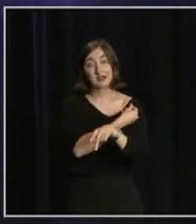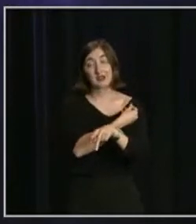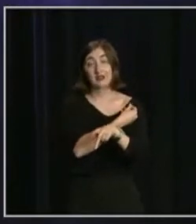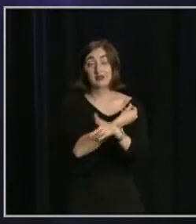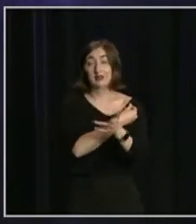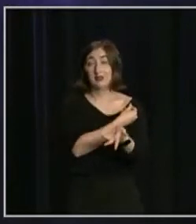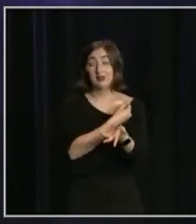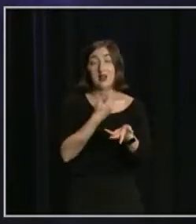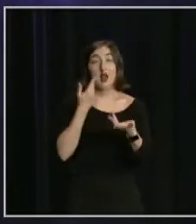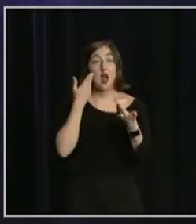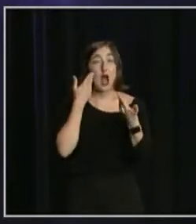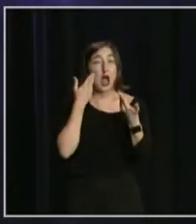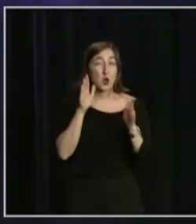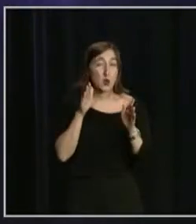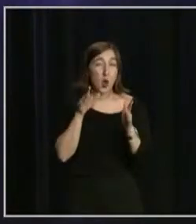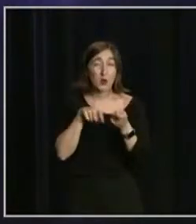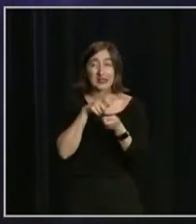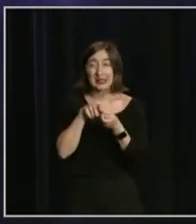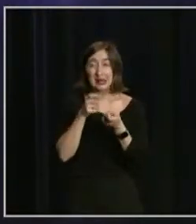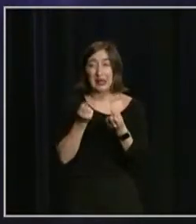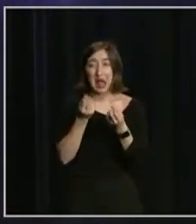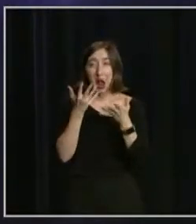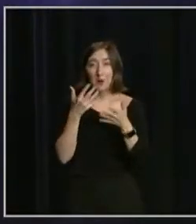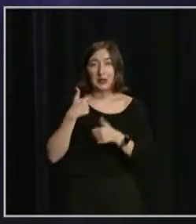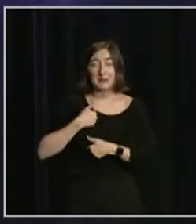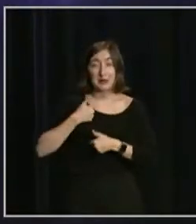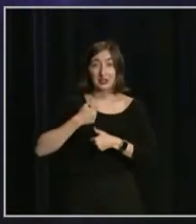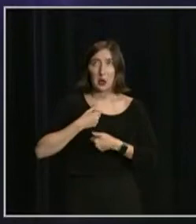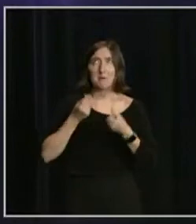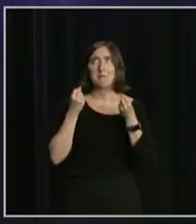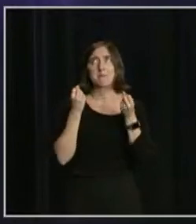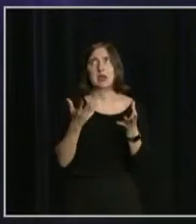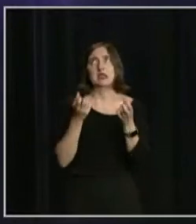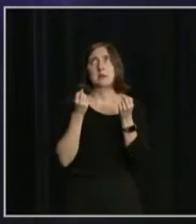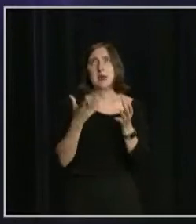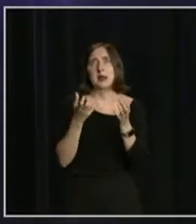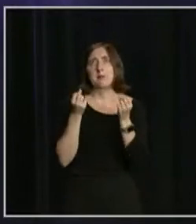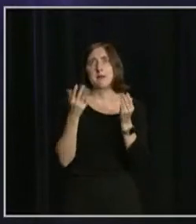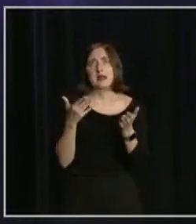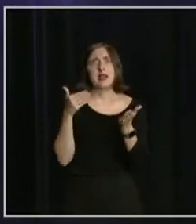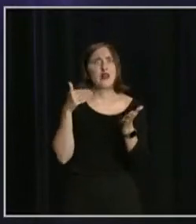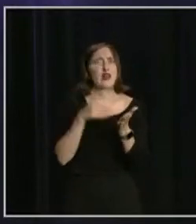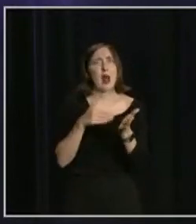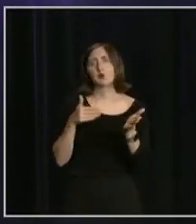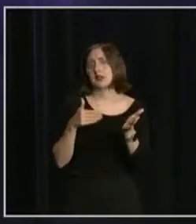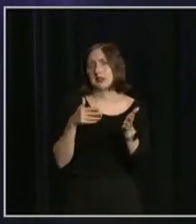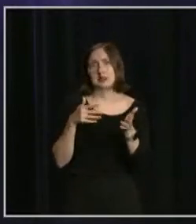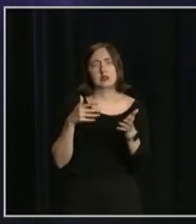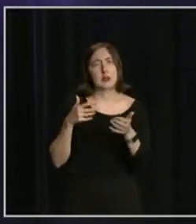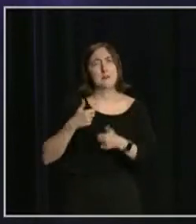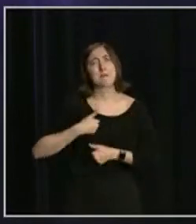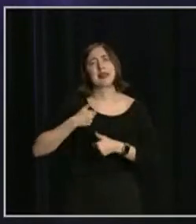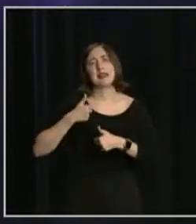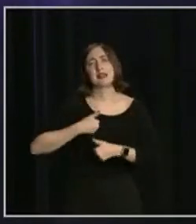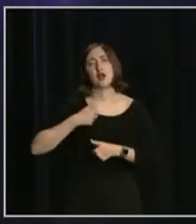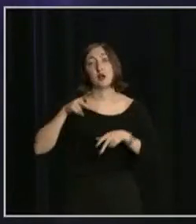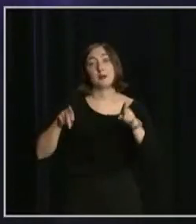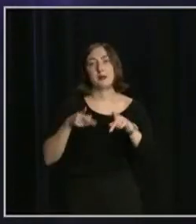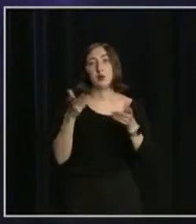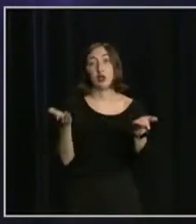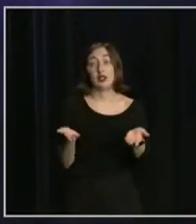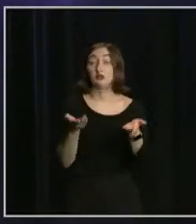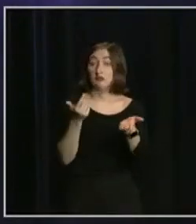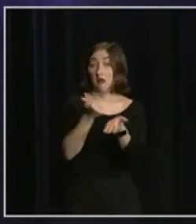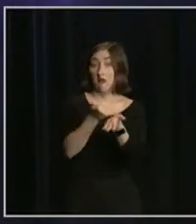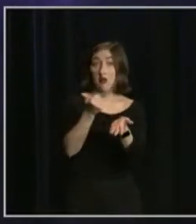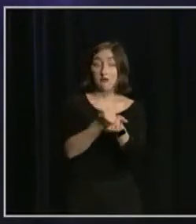don't know exactly how many military personnel here, but we've got thousands of them here between the bases. So that's going to help us because they're going to have